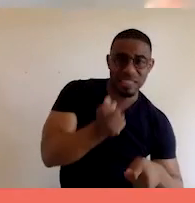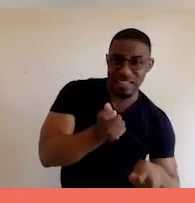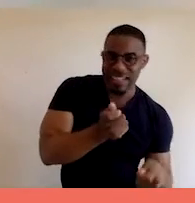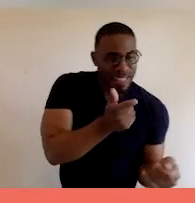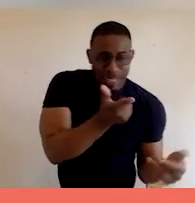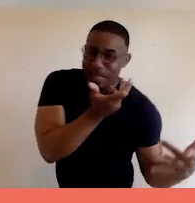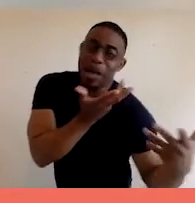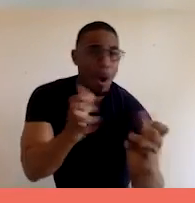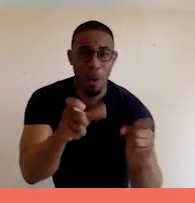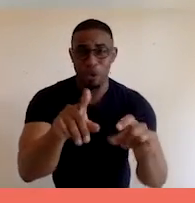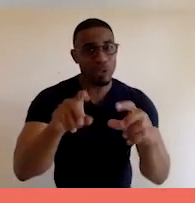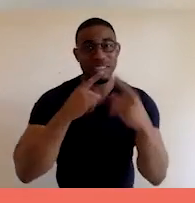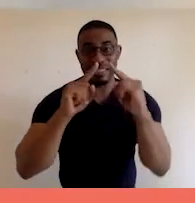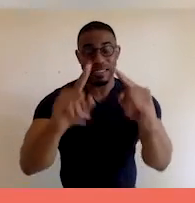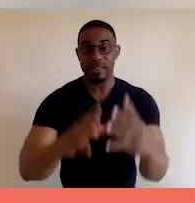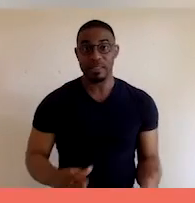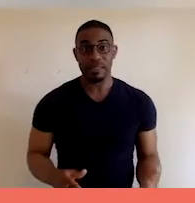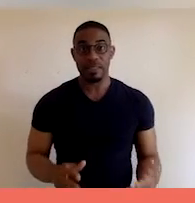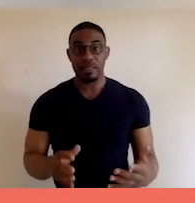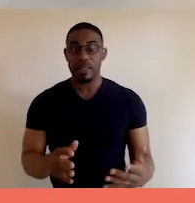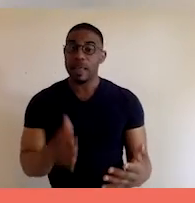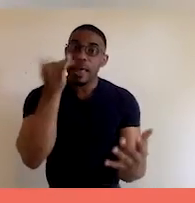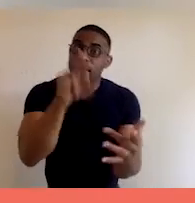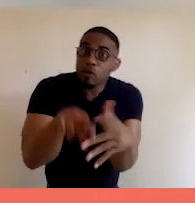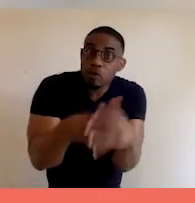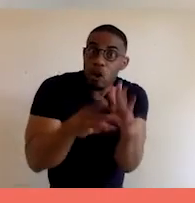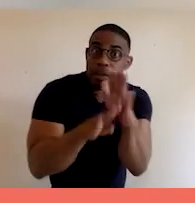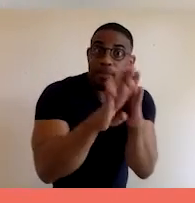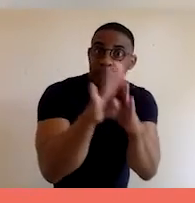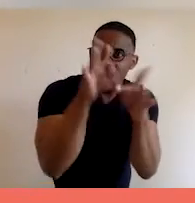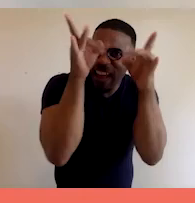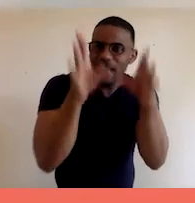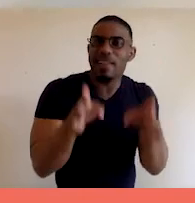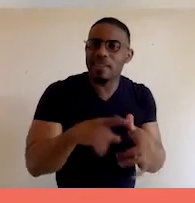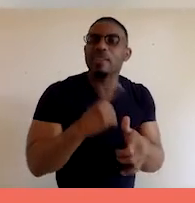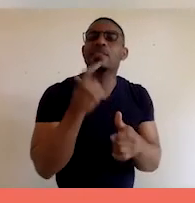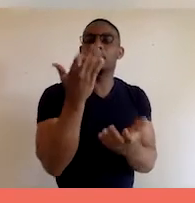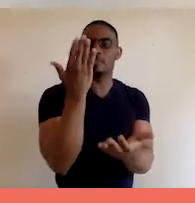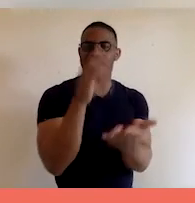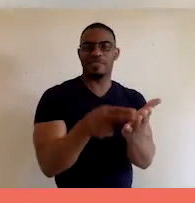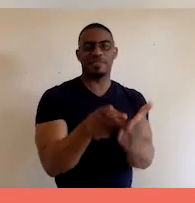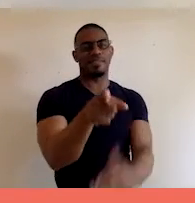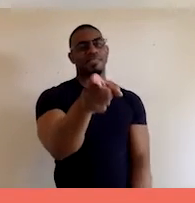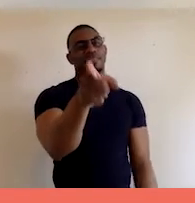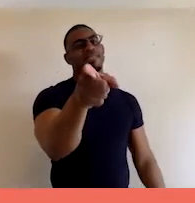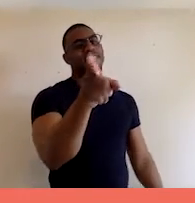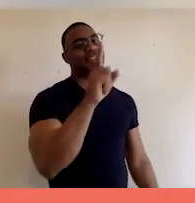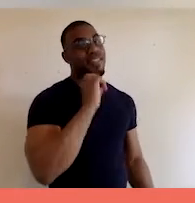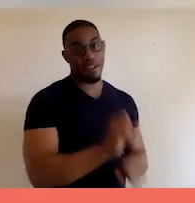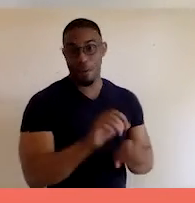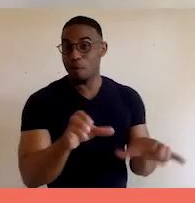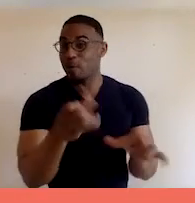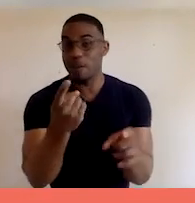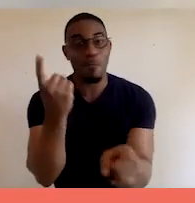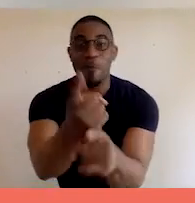don't want your success. If you start developing haters, that just means you're literally doing something right.